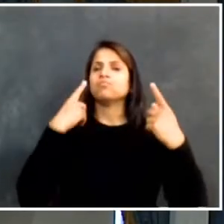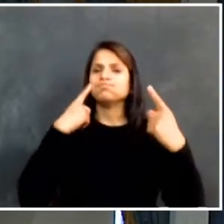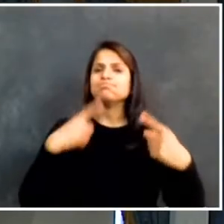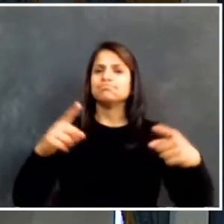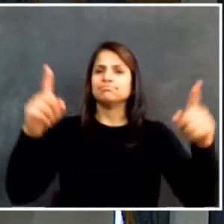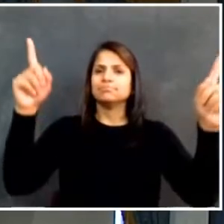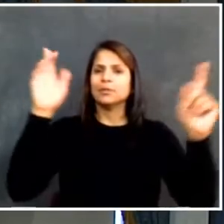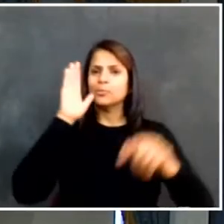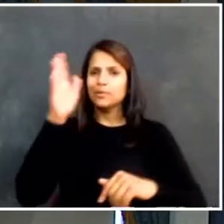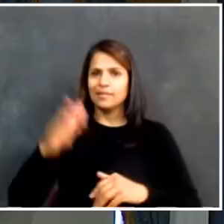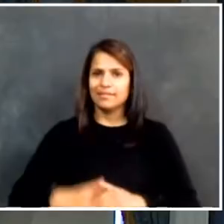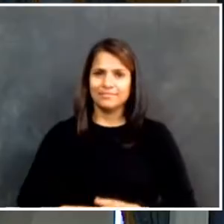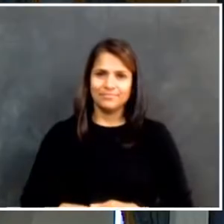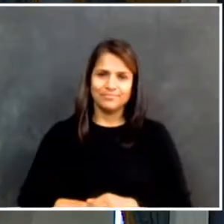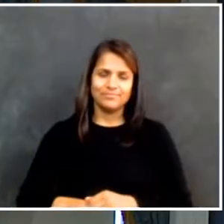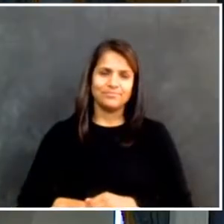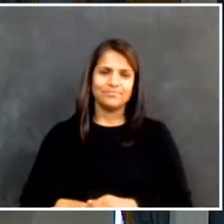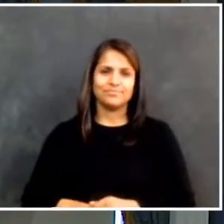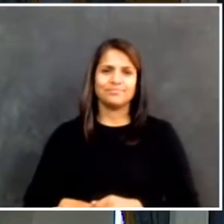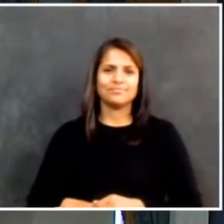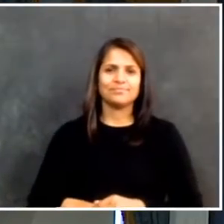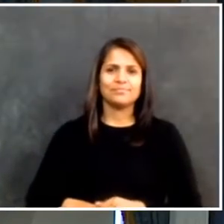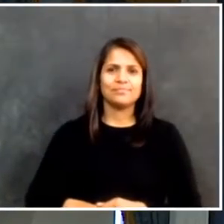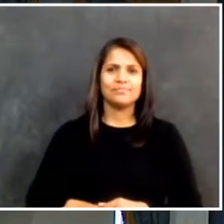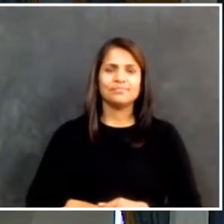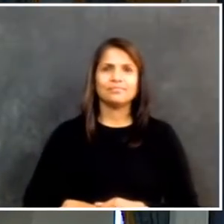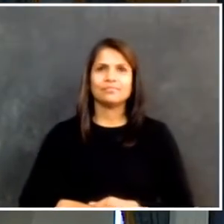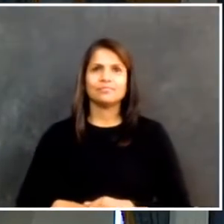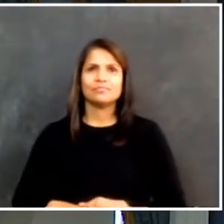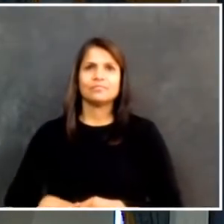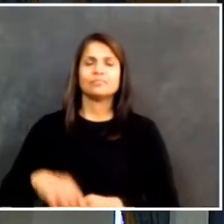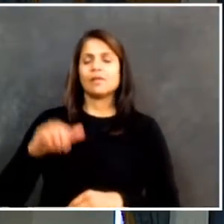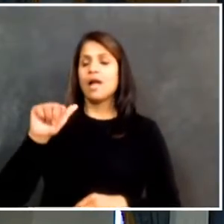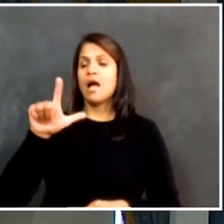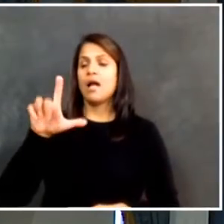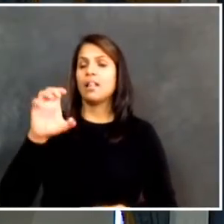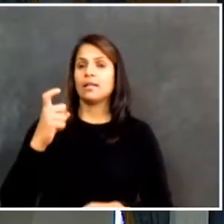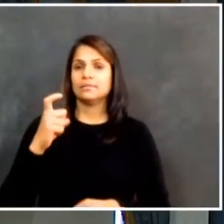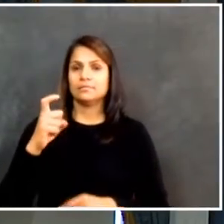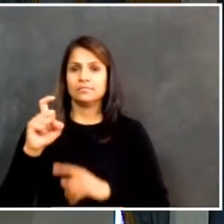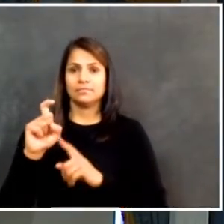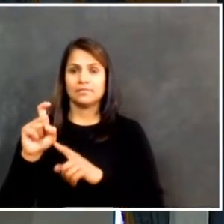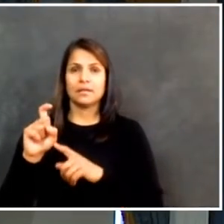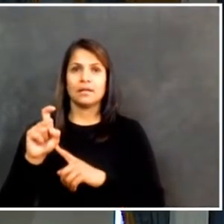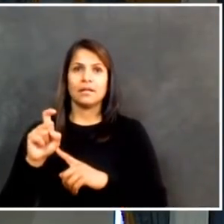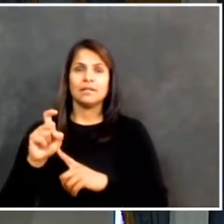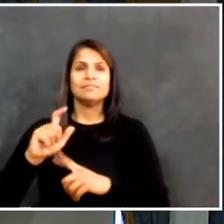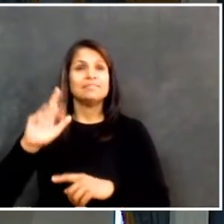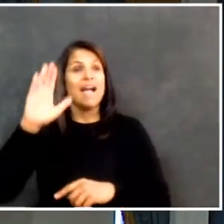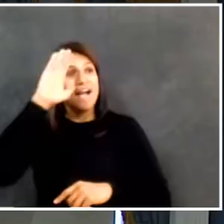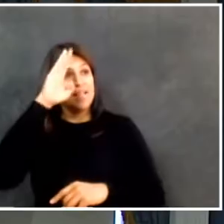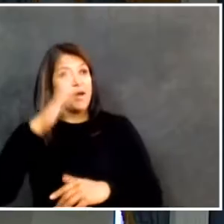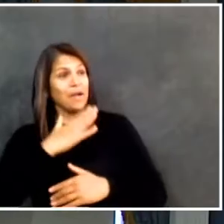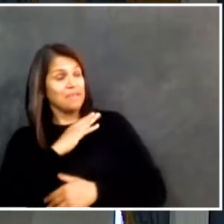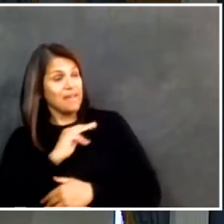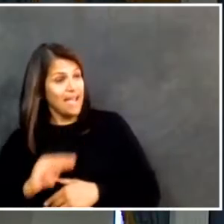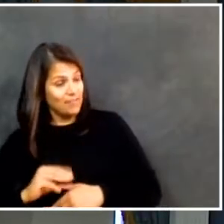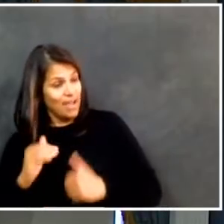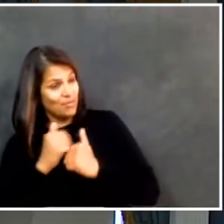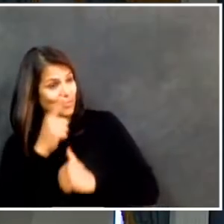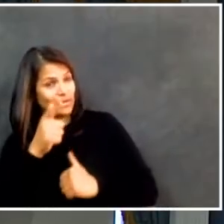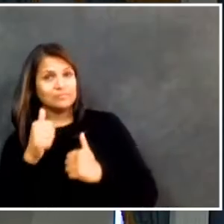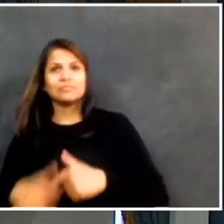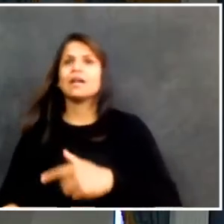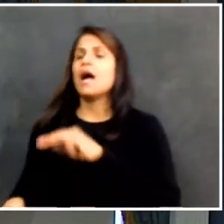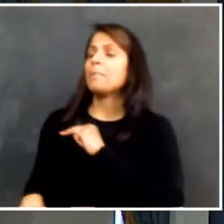how are you? Hey, Alex, how you doing? Good. I'm going to keep in the tradition of two-part questions. This one